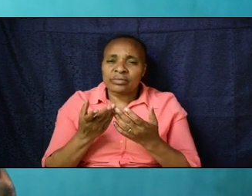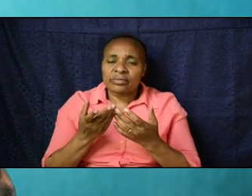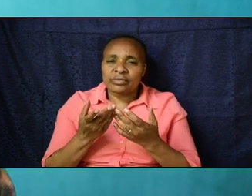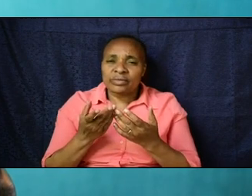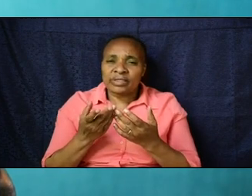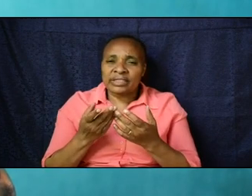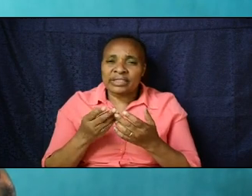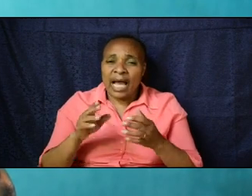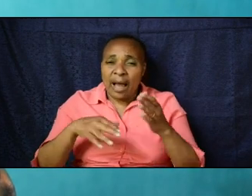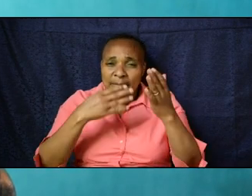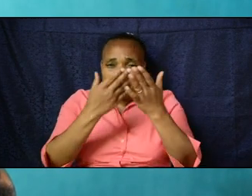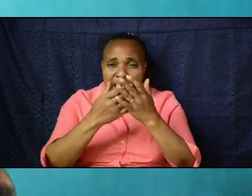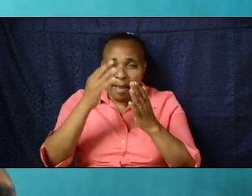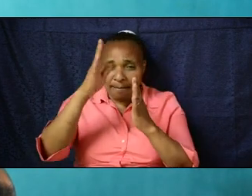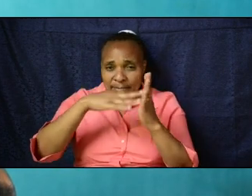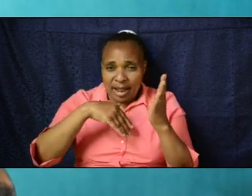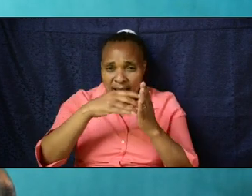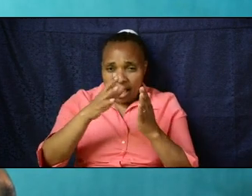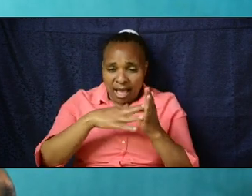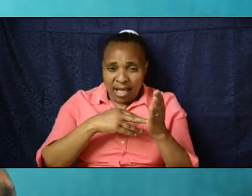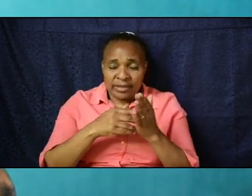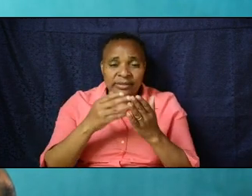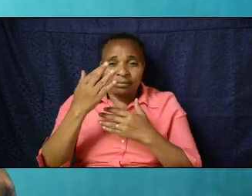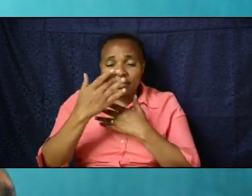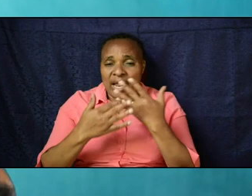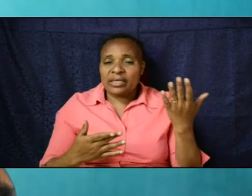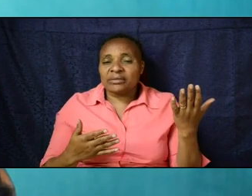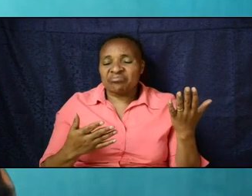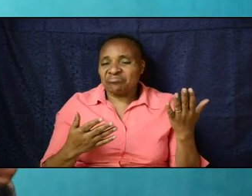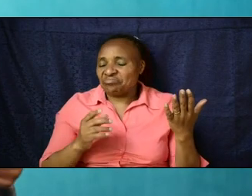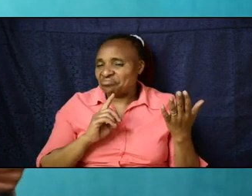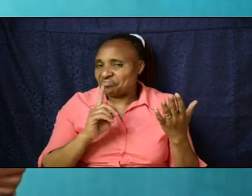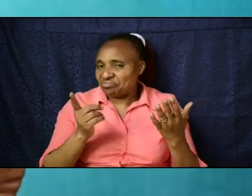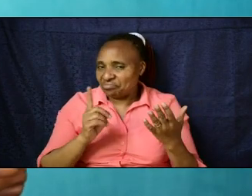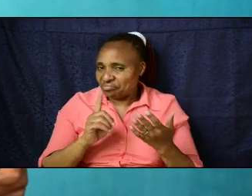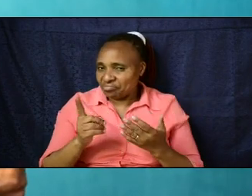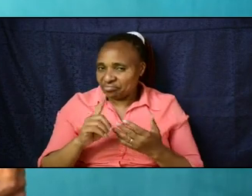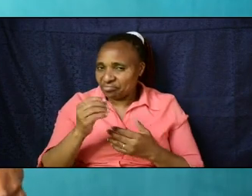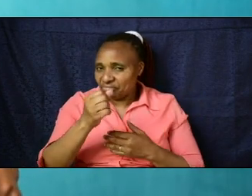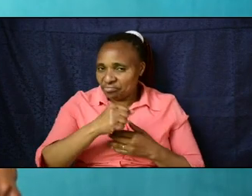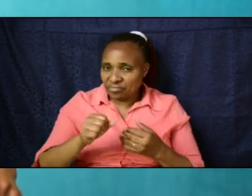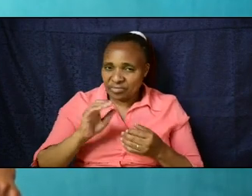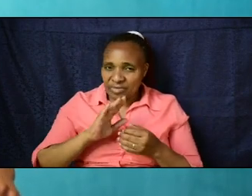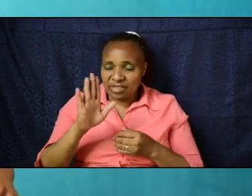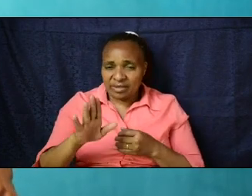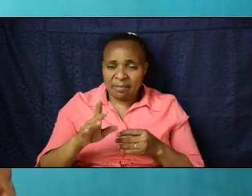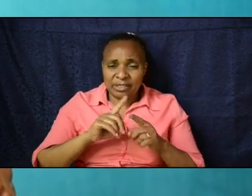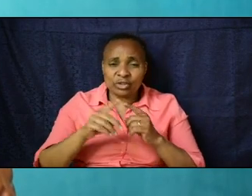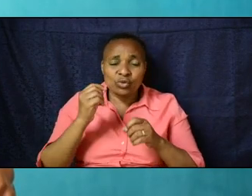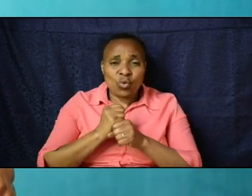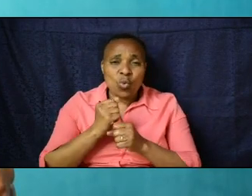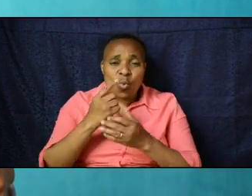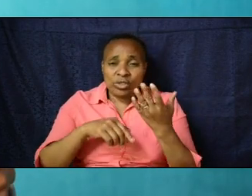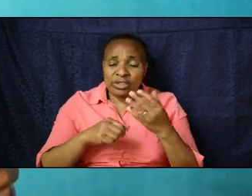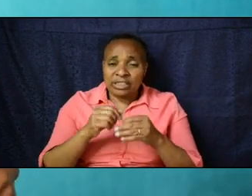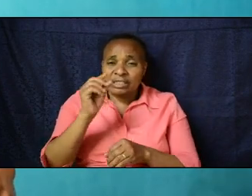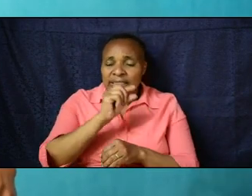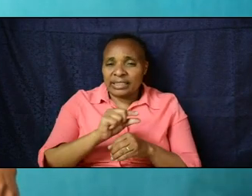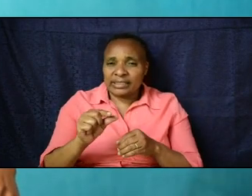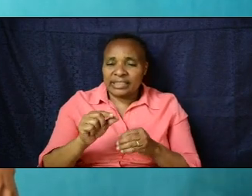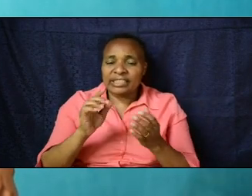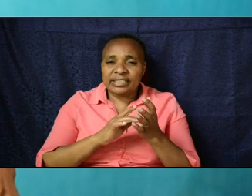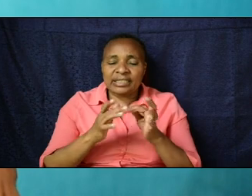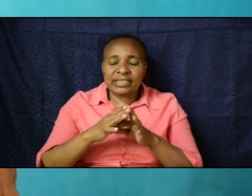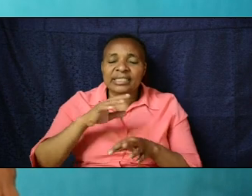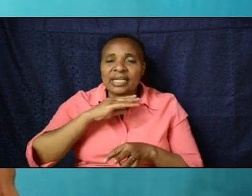we cannot just apply blood on our door frames. True. Mm-hmm. So, what you need to do is grace. Mm-hmm. Jesus died